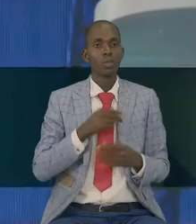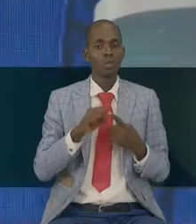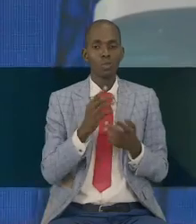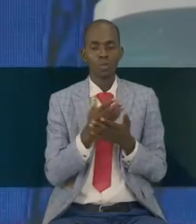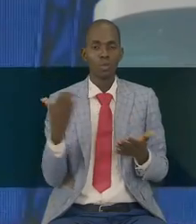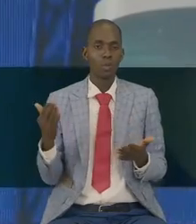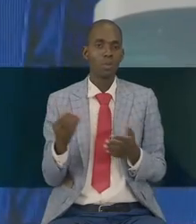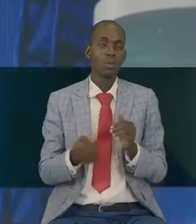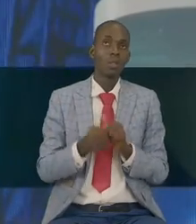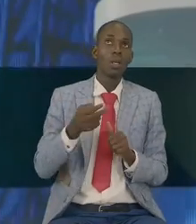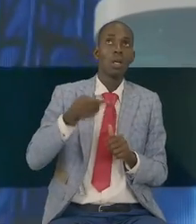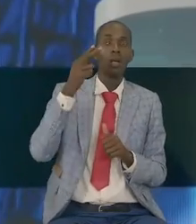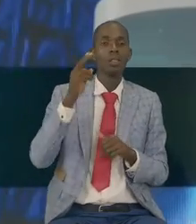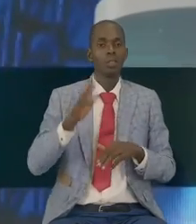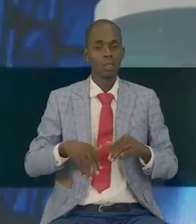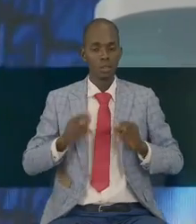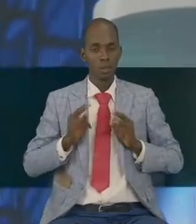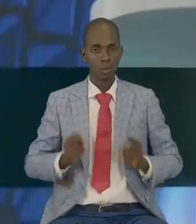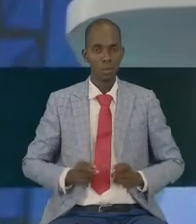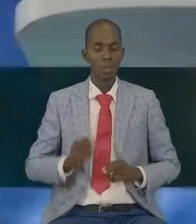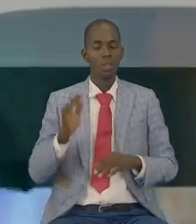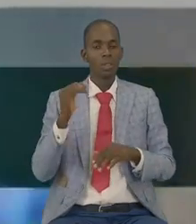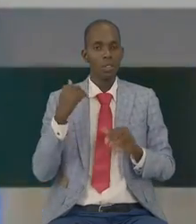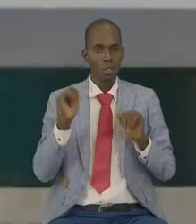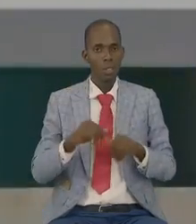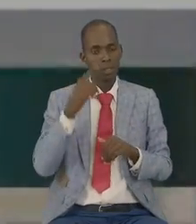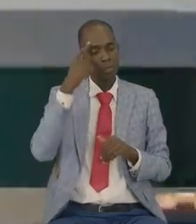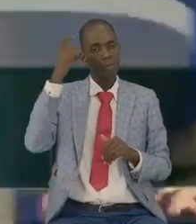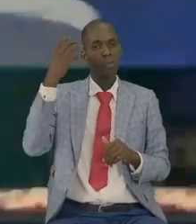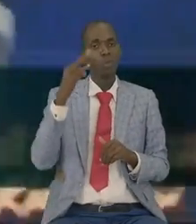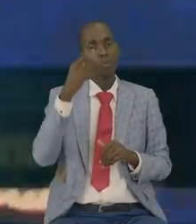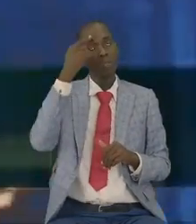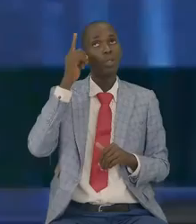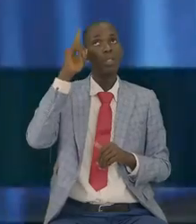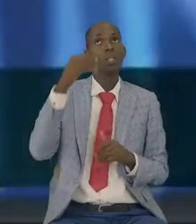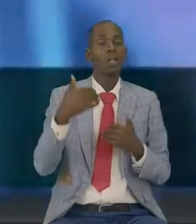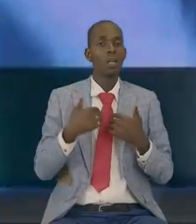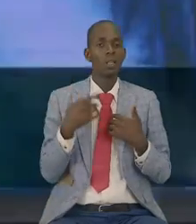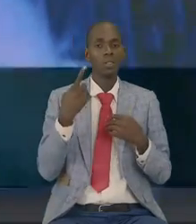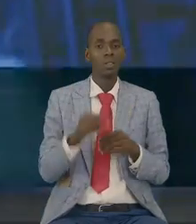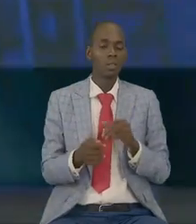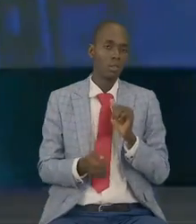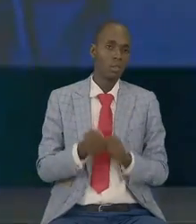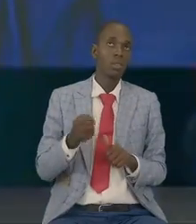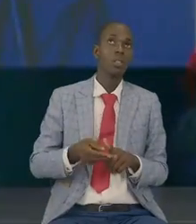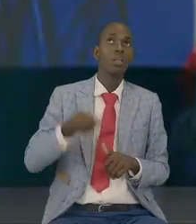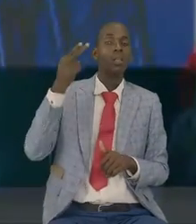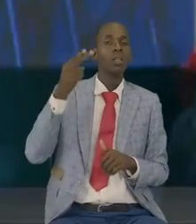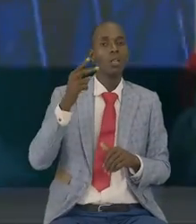higher than human beings can dream with, because he has the highest